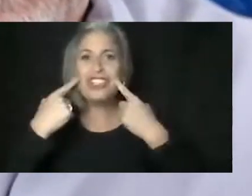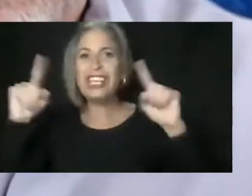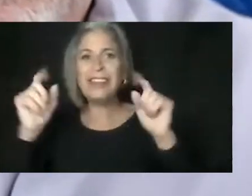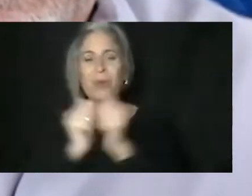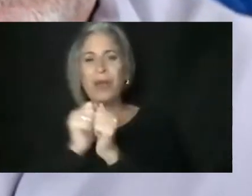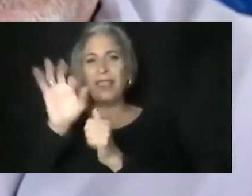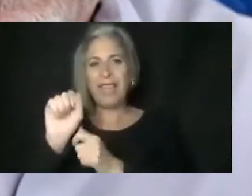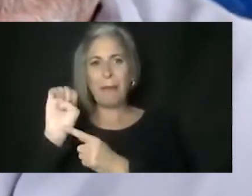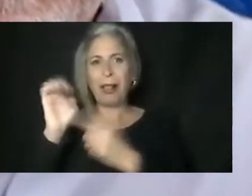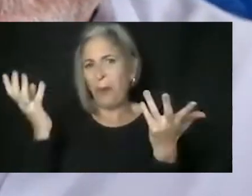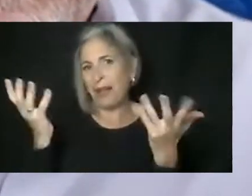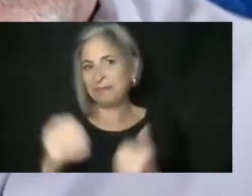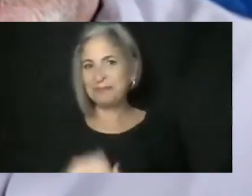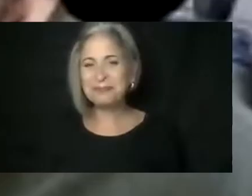Fable?